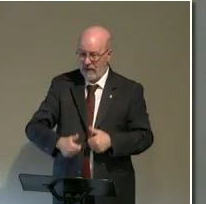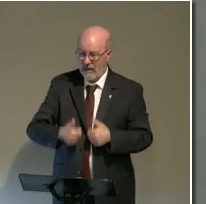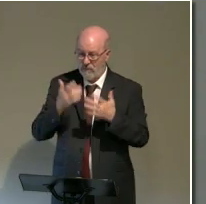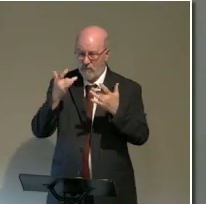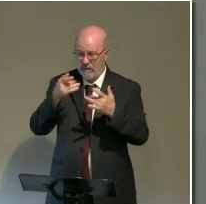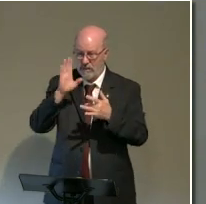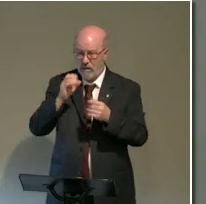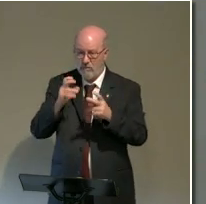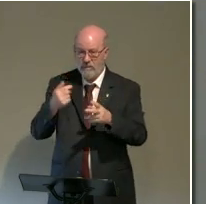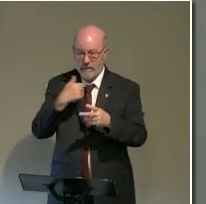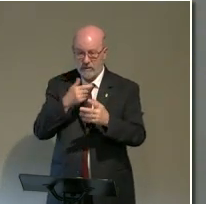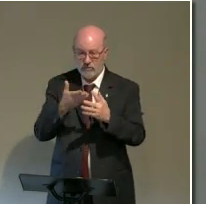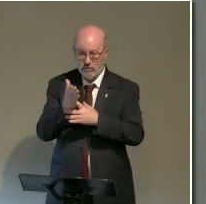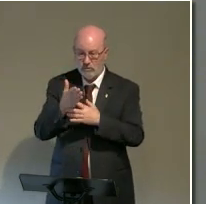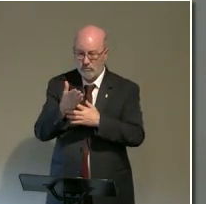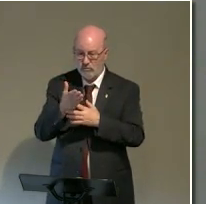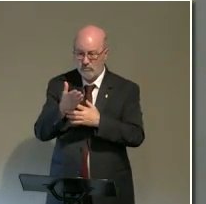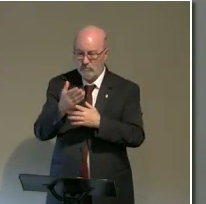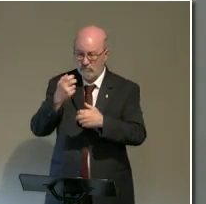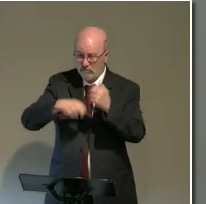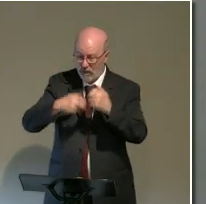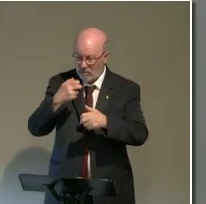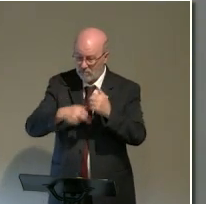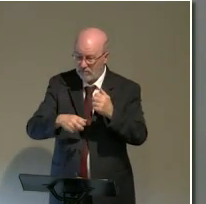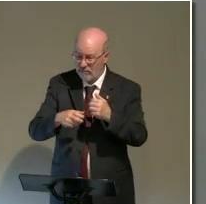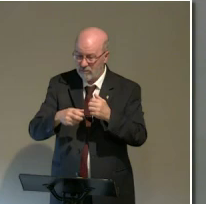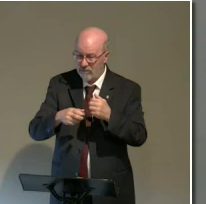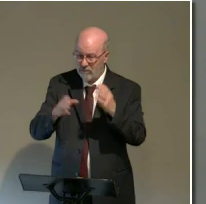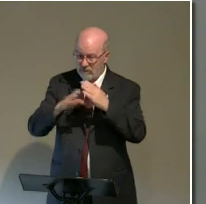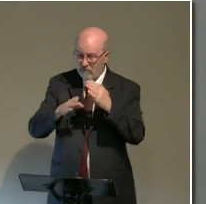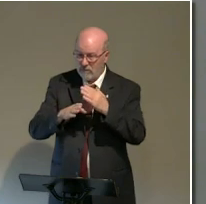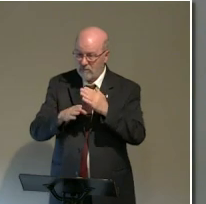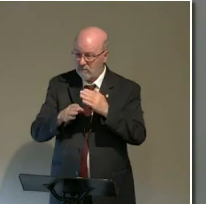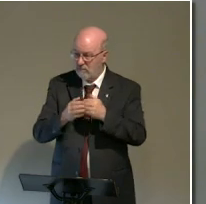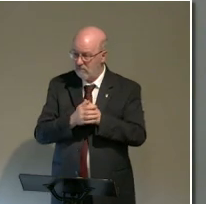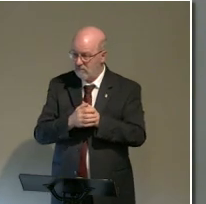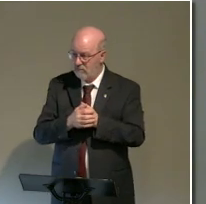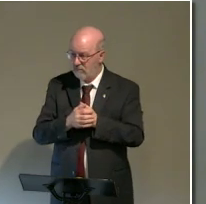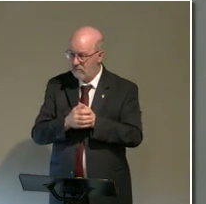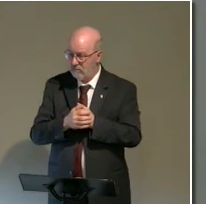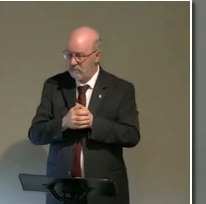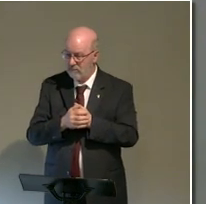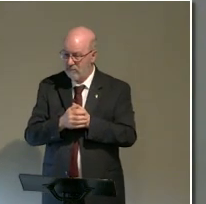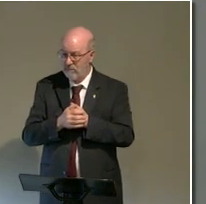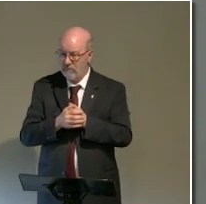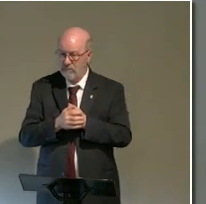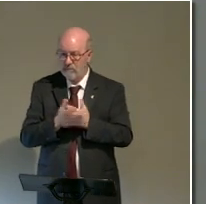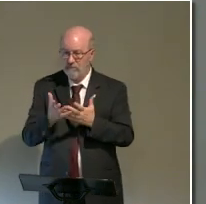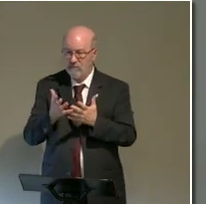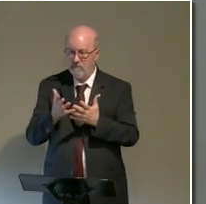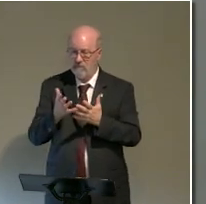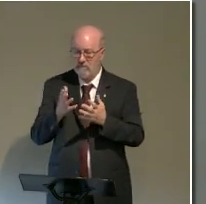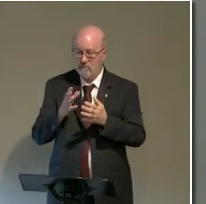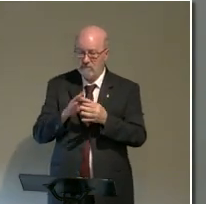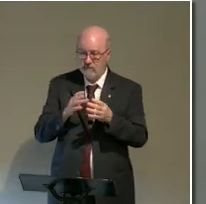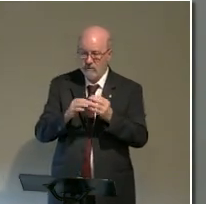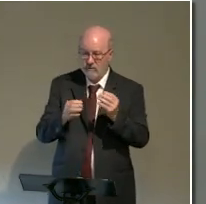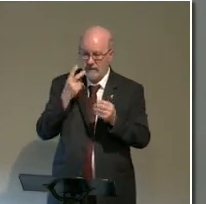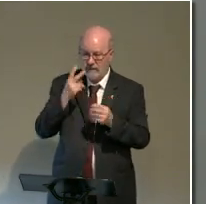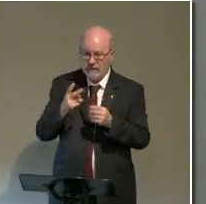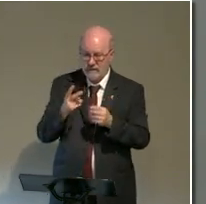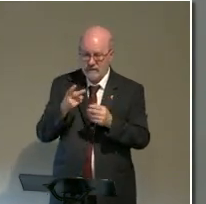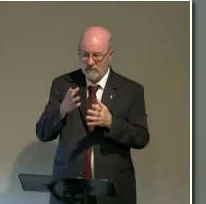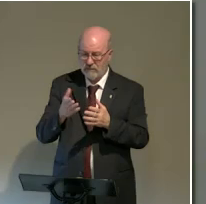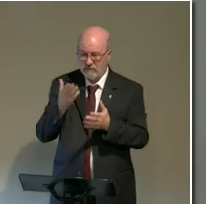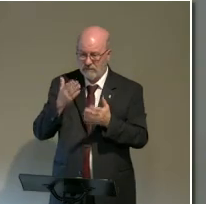Why does God allow us to go through certain things? Getting someone, it's like the analogy is kind of, I kind of see it this